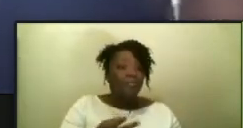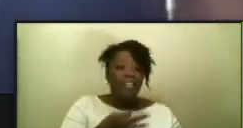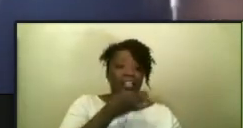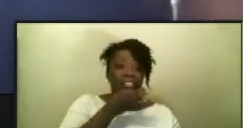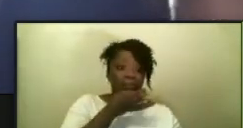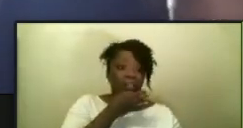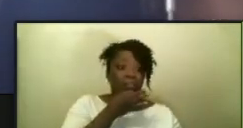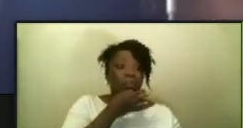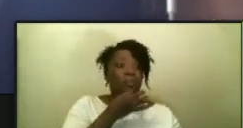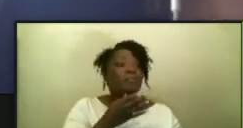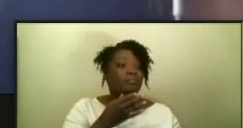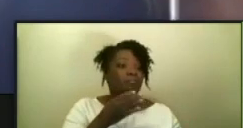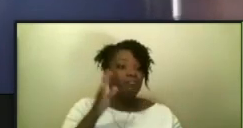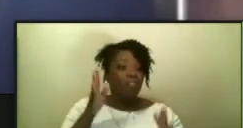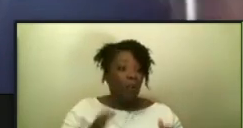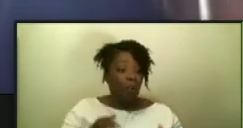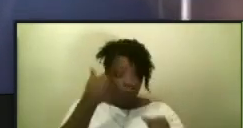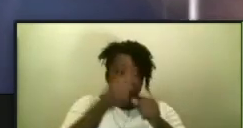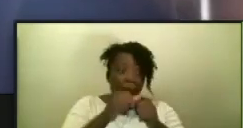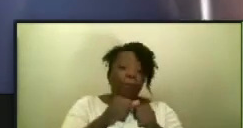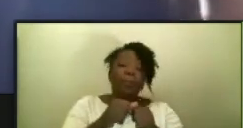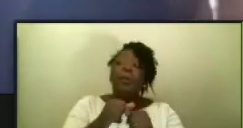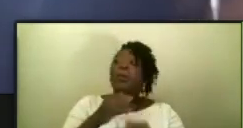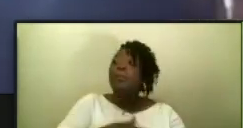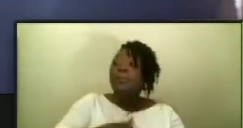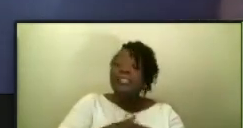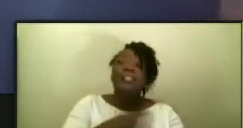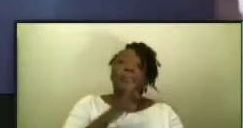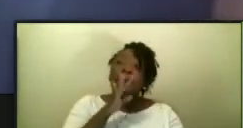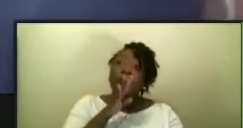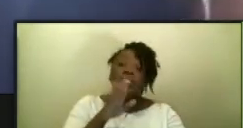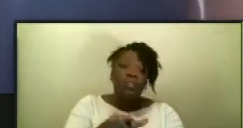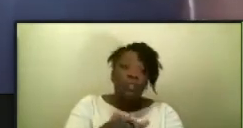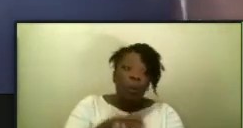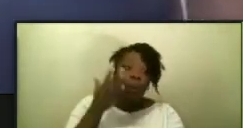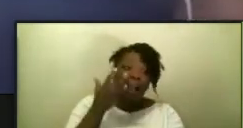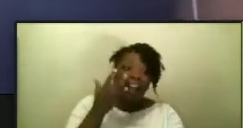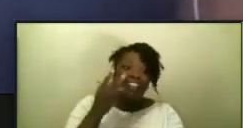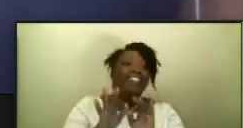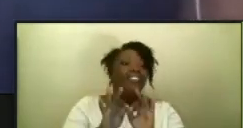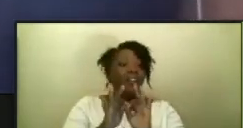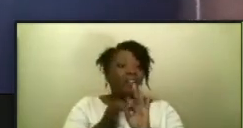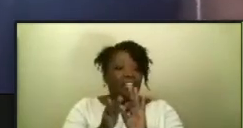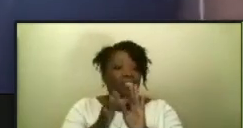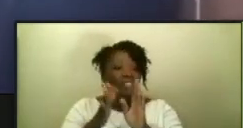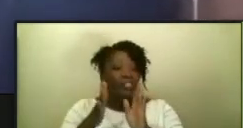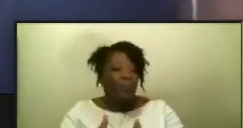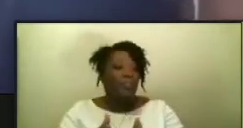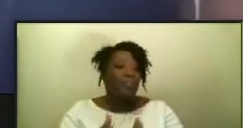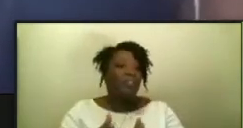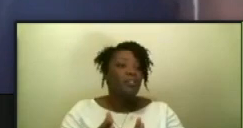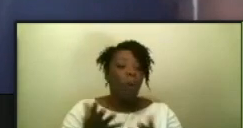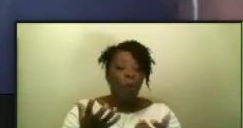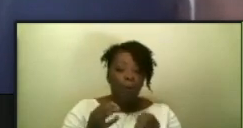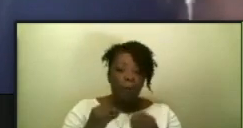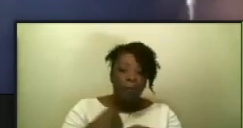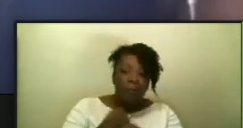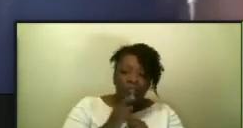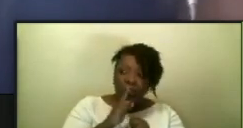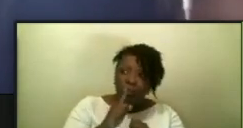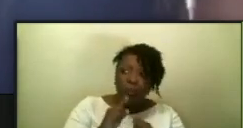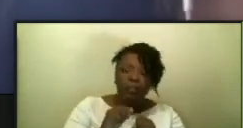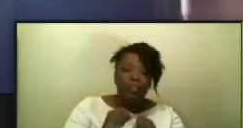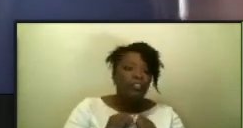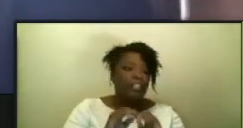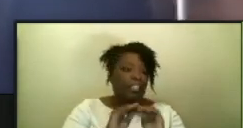For our experts, please remember to speak slowly for our translators, which is a good reminder for me as well. They want to make sure that they are translating